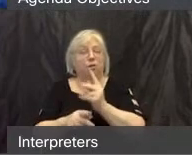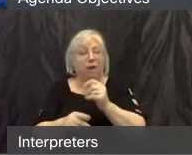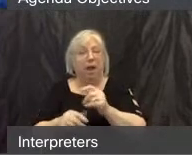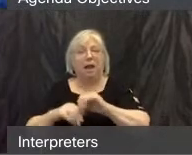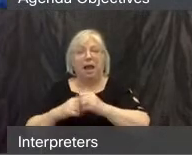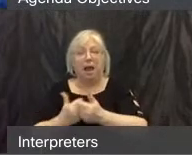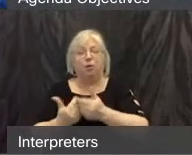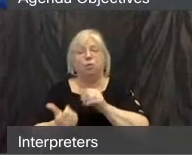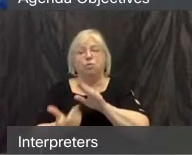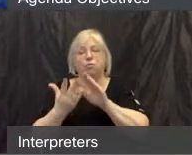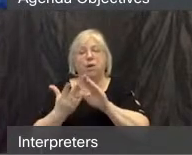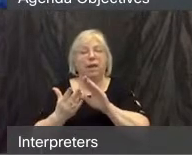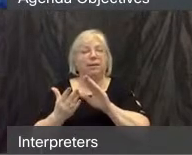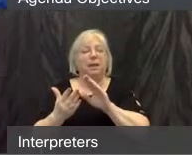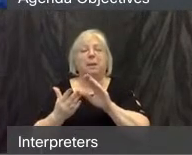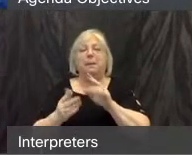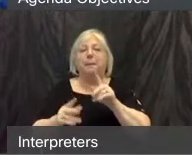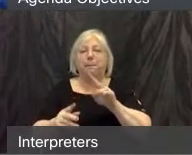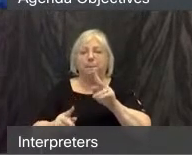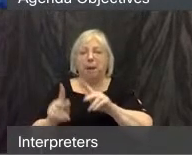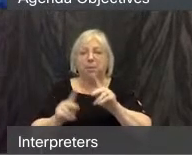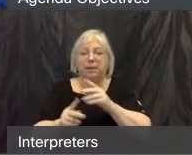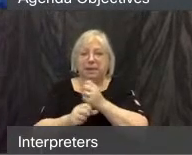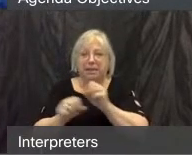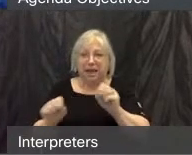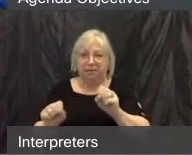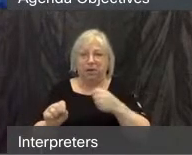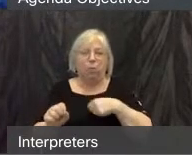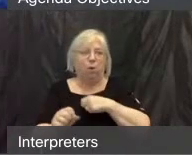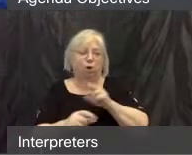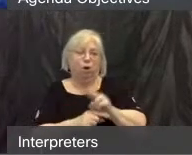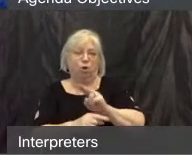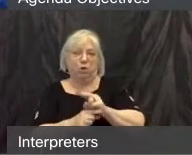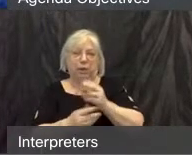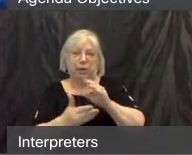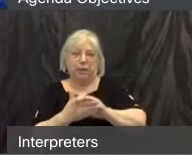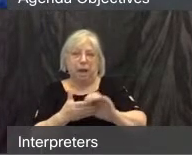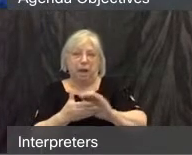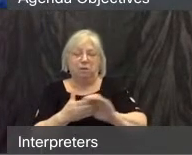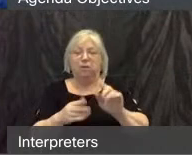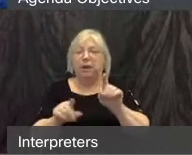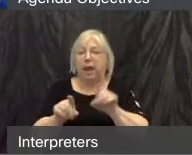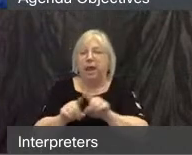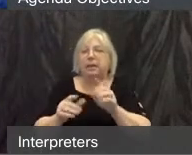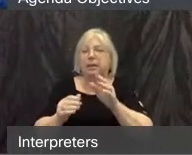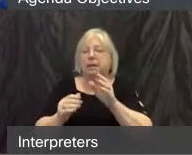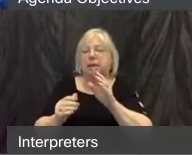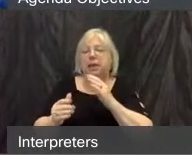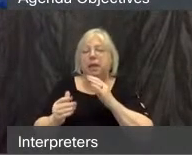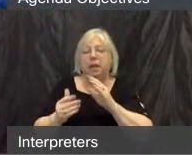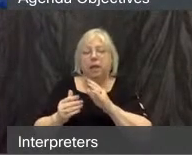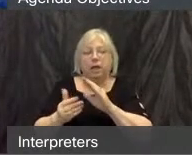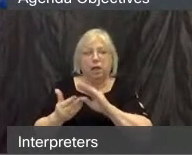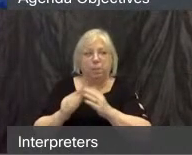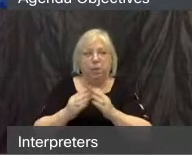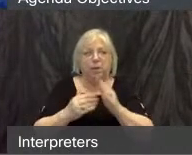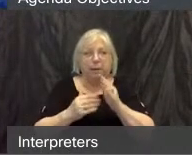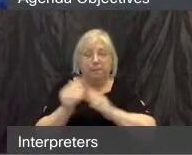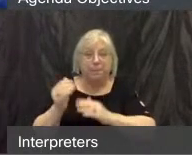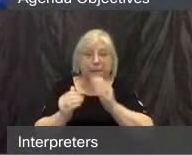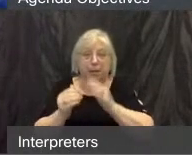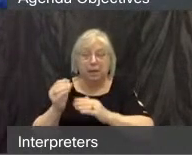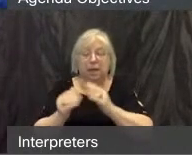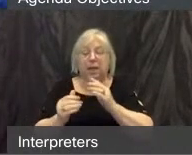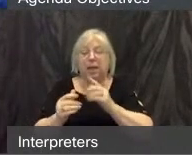safety, we're using those dollars as community building mechanism to address public safety. I think we'll still be